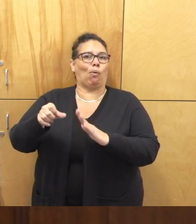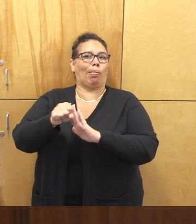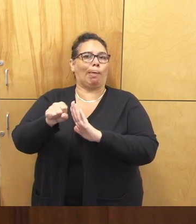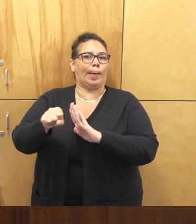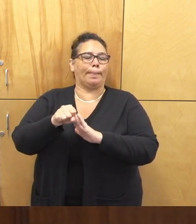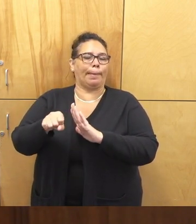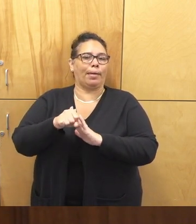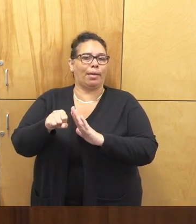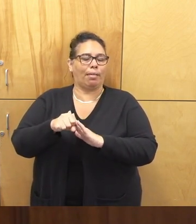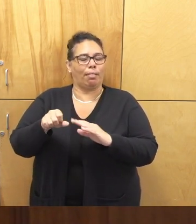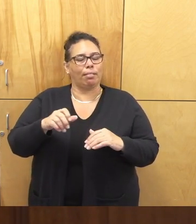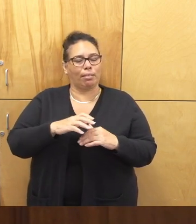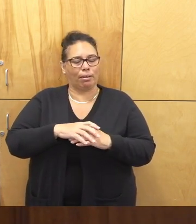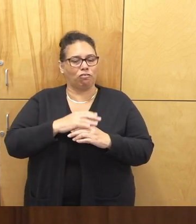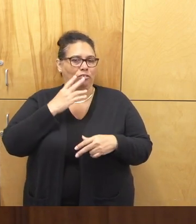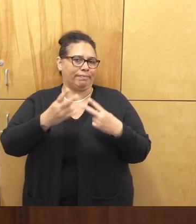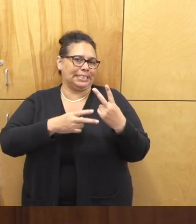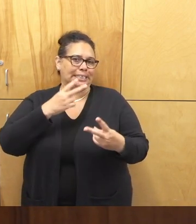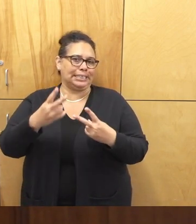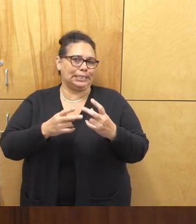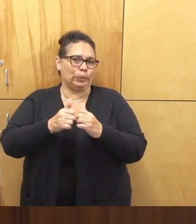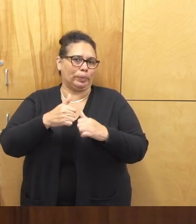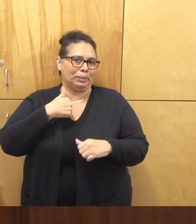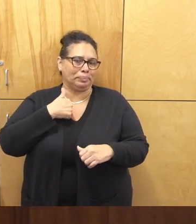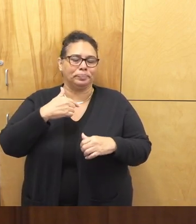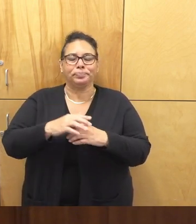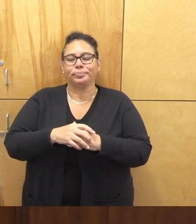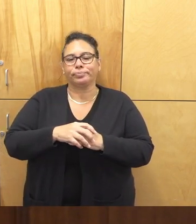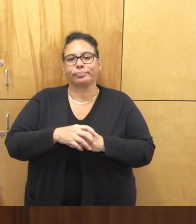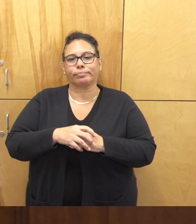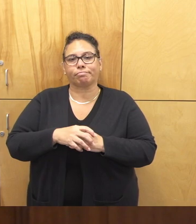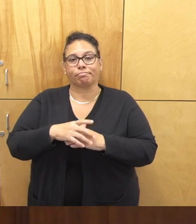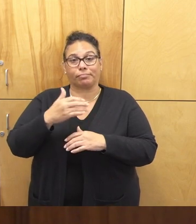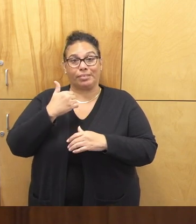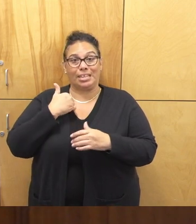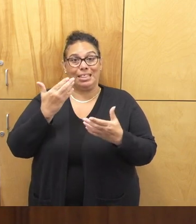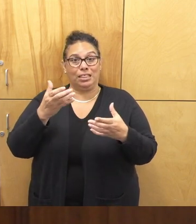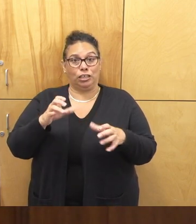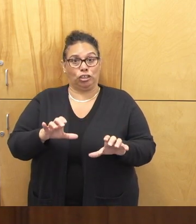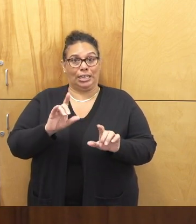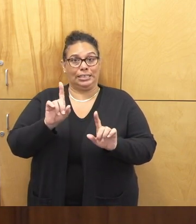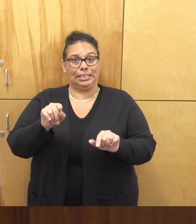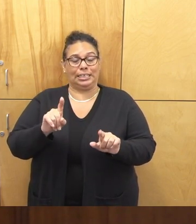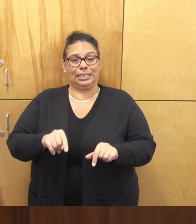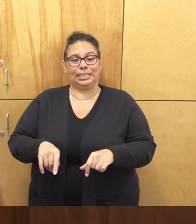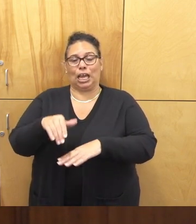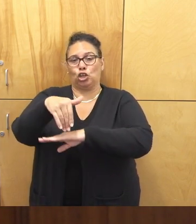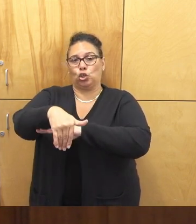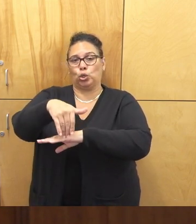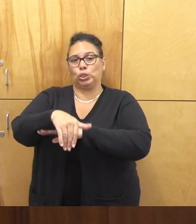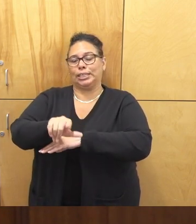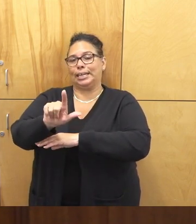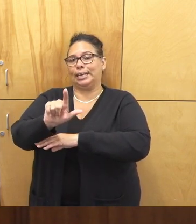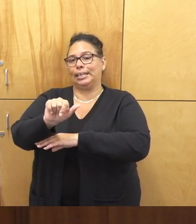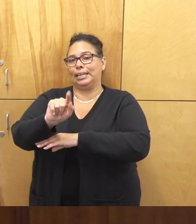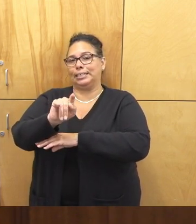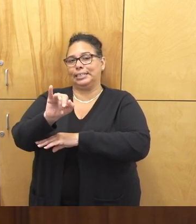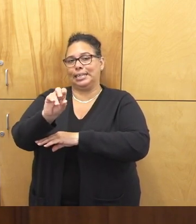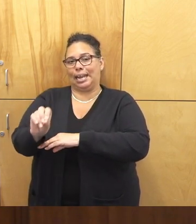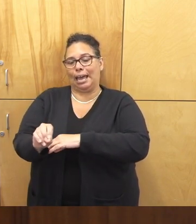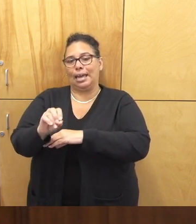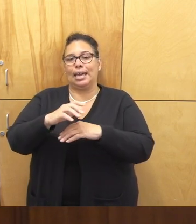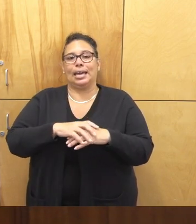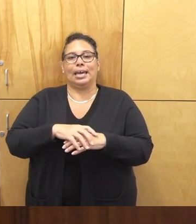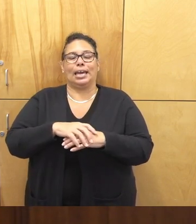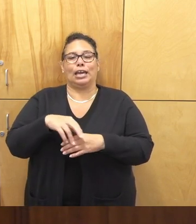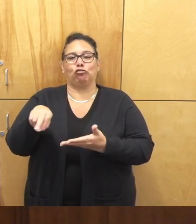rings for visiting with me. I had a chance to attend Noche Latina at Renaissance this past Friday.